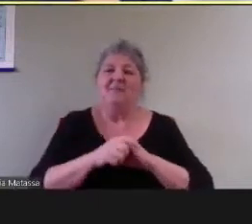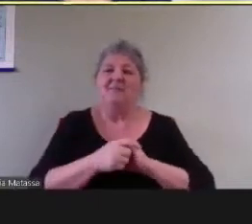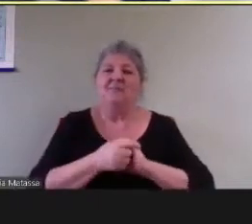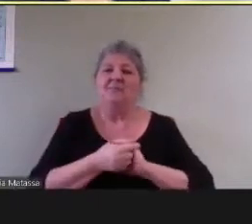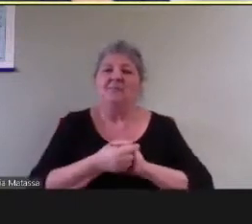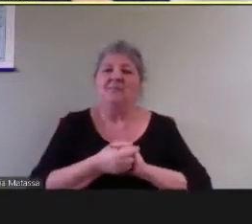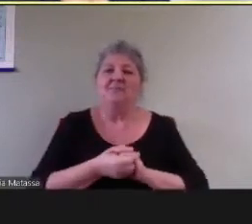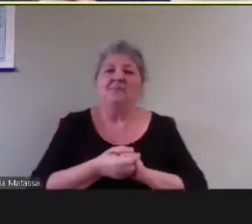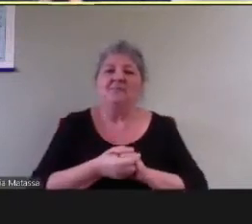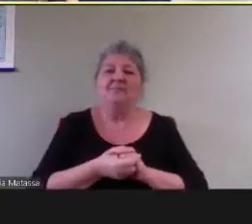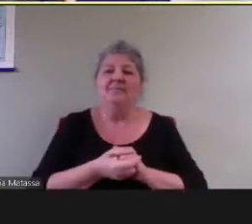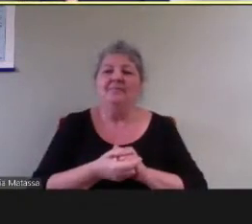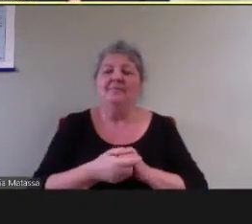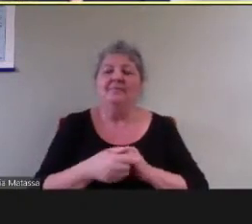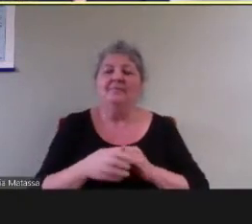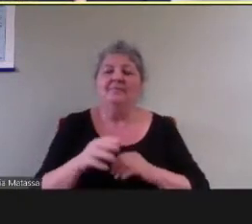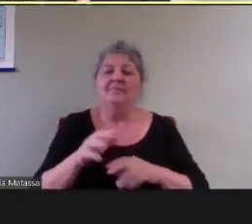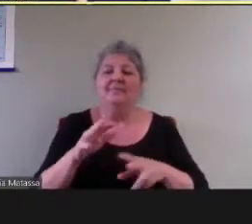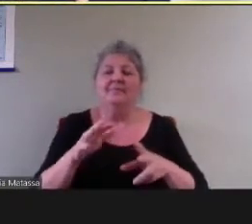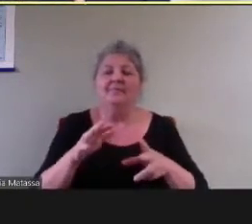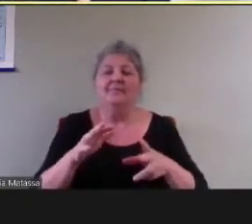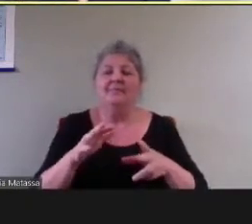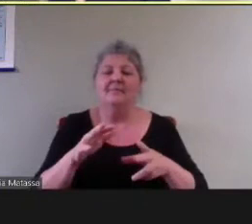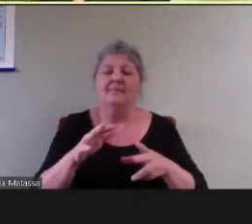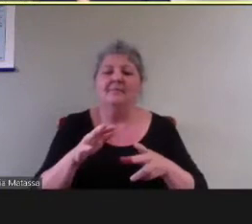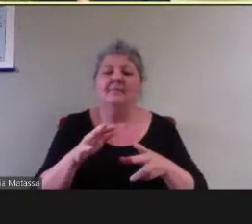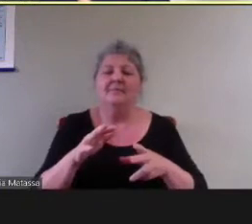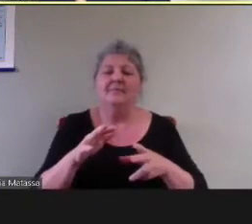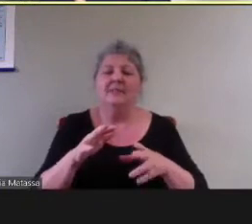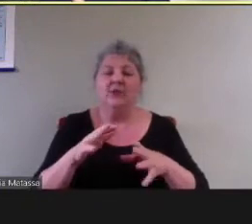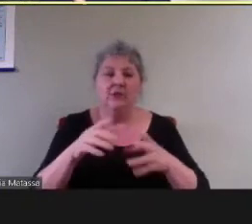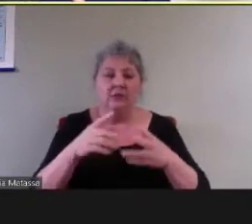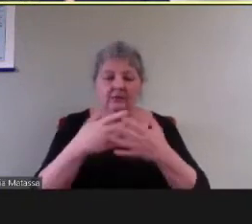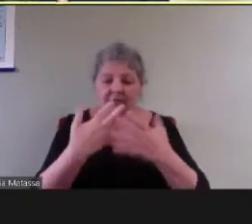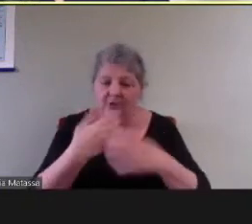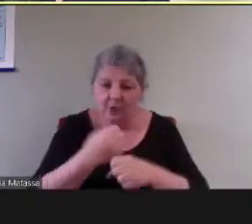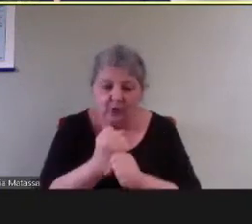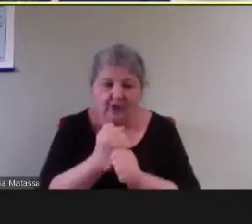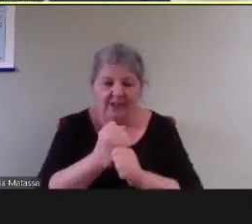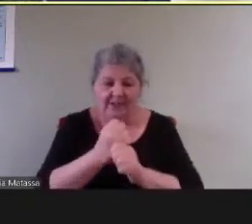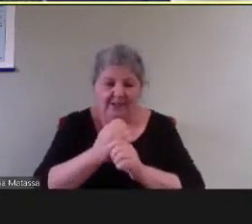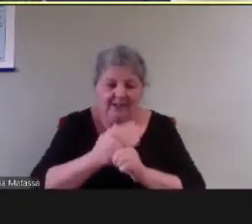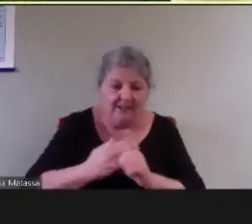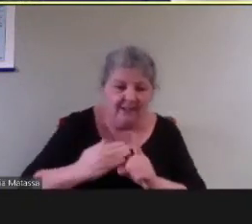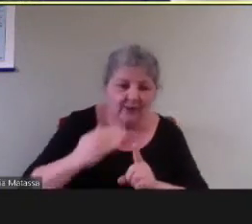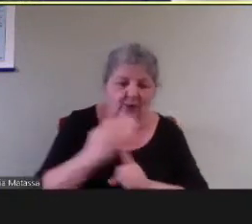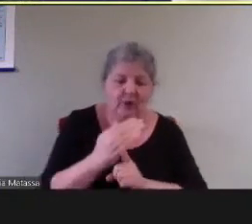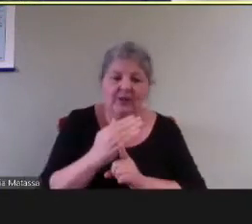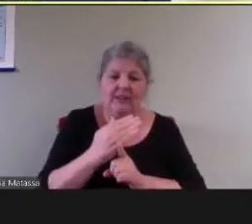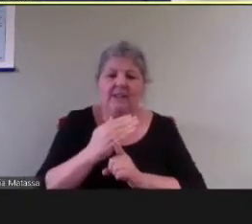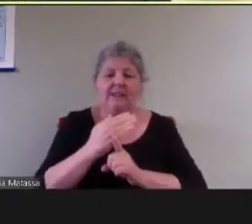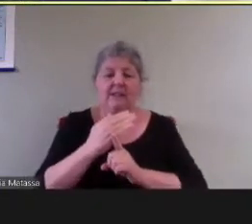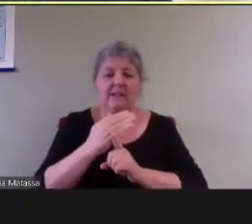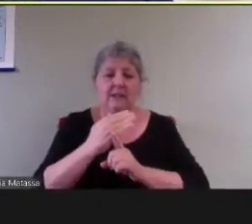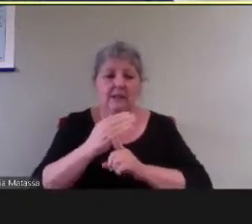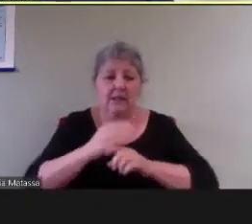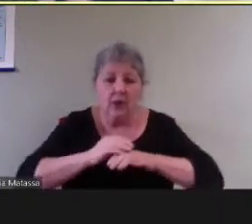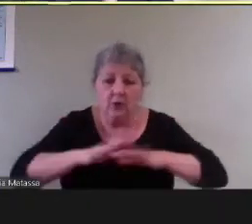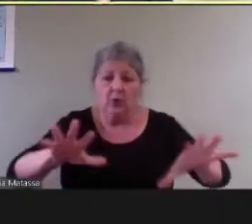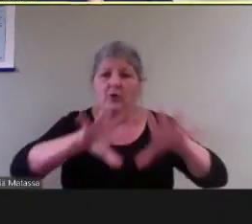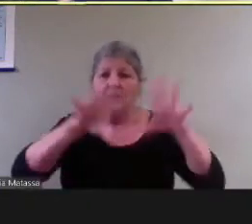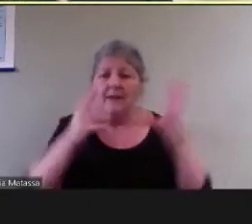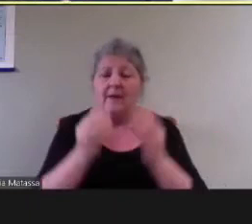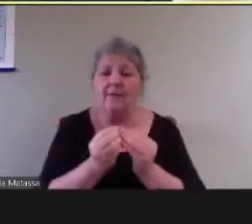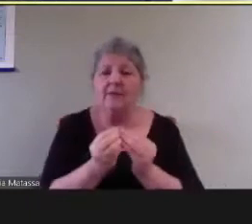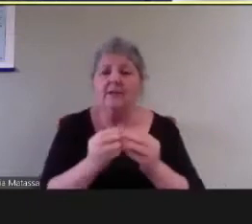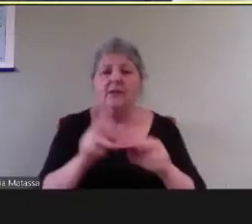trauma seems to be this type of stress that increases risk across all of these domains. There's